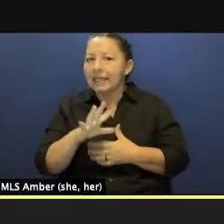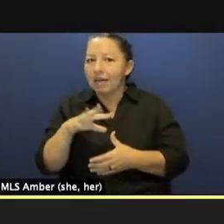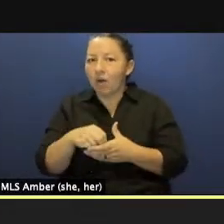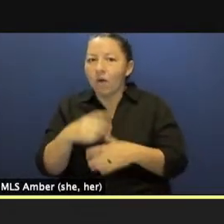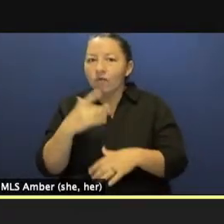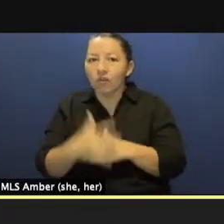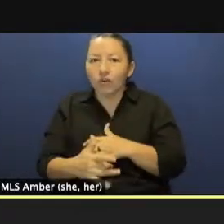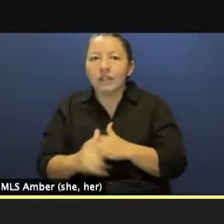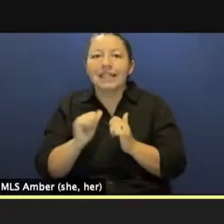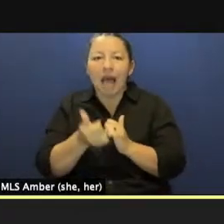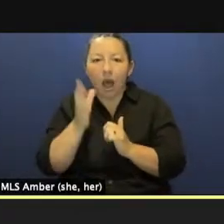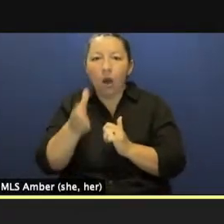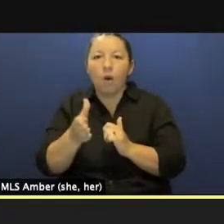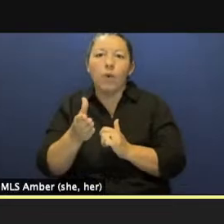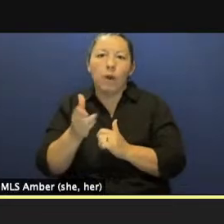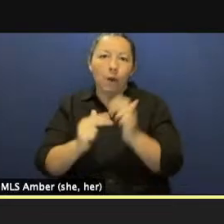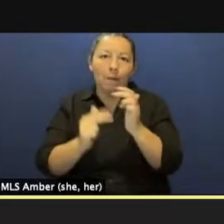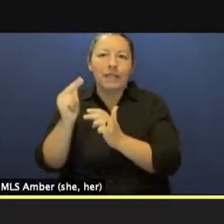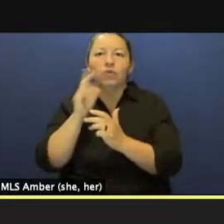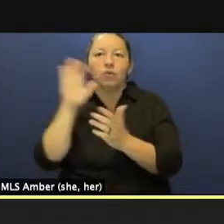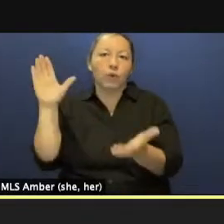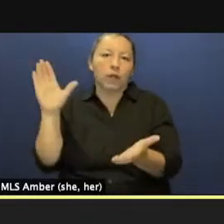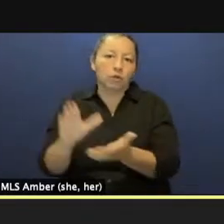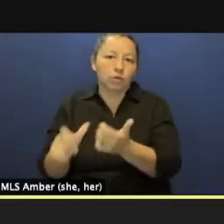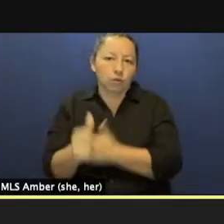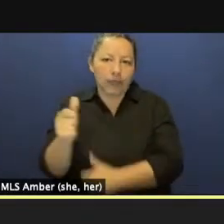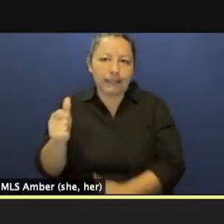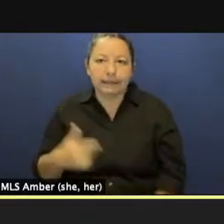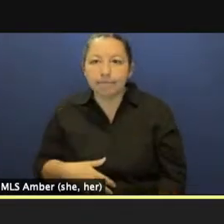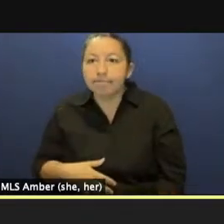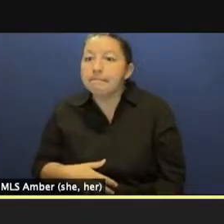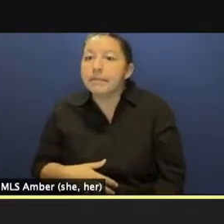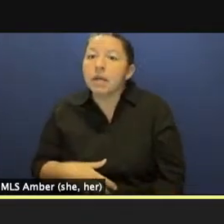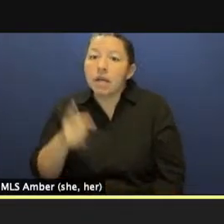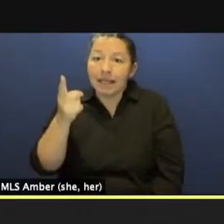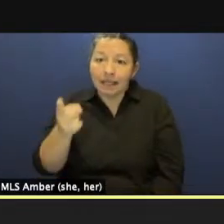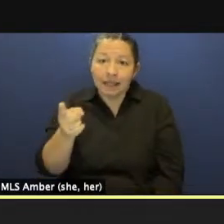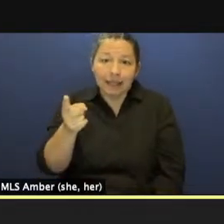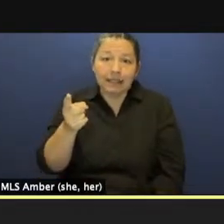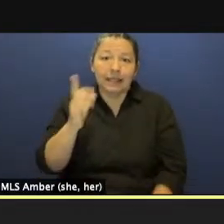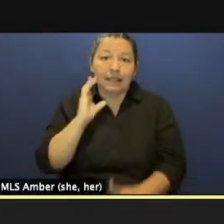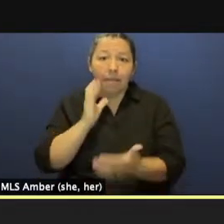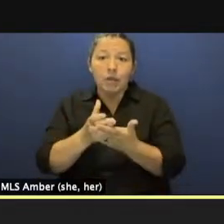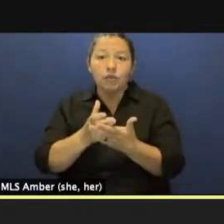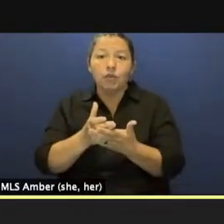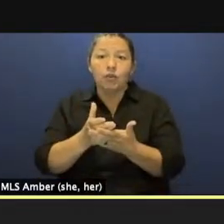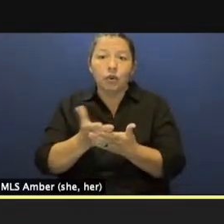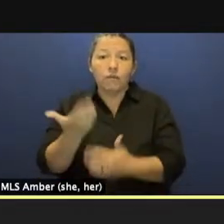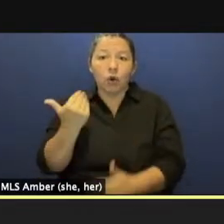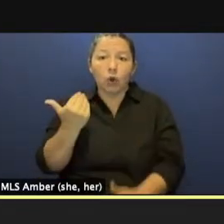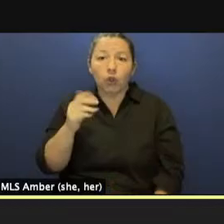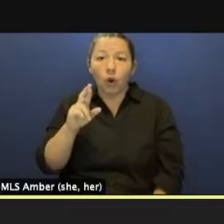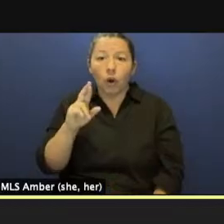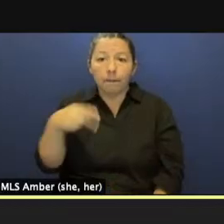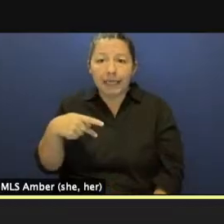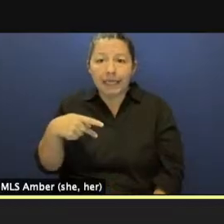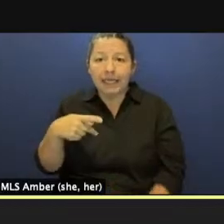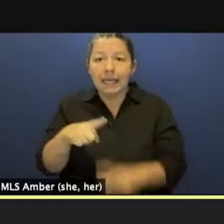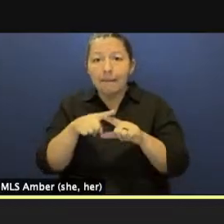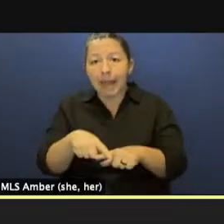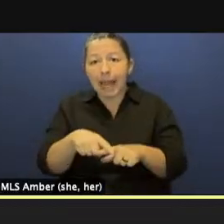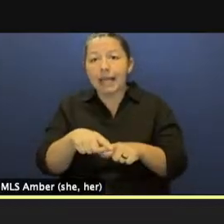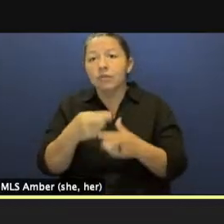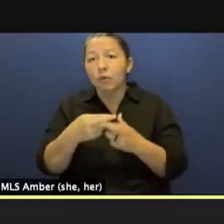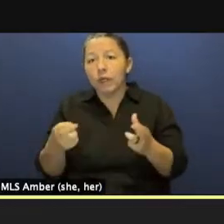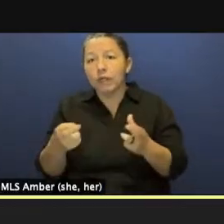how we're going to build this to reduce risk later. This is a earlier RP-based, resource